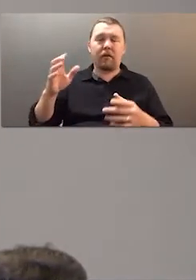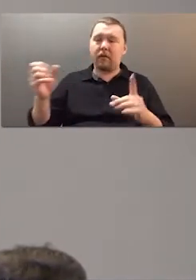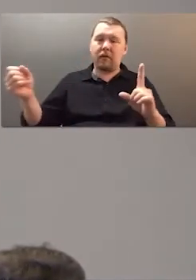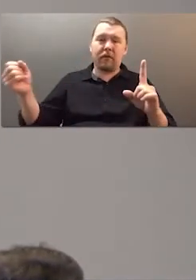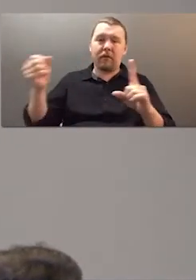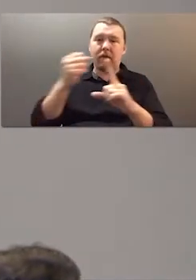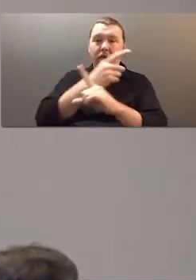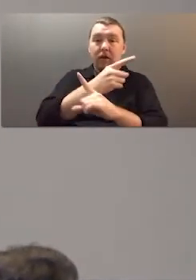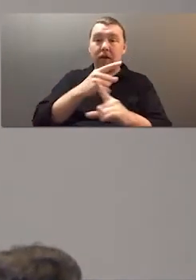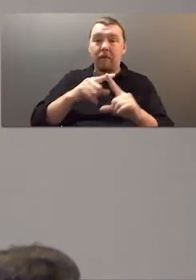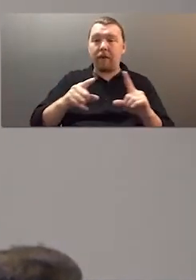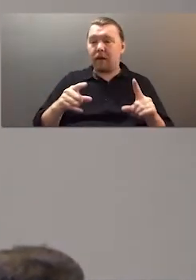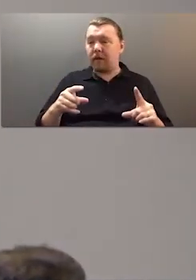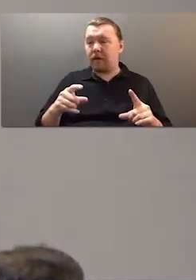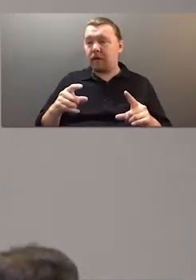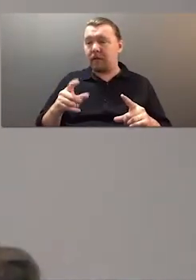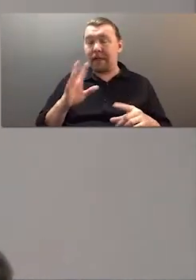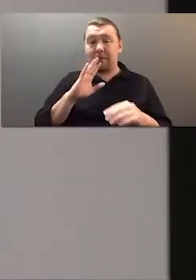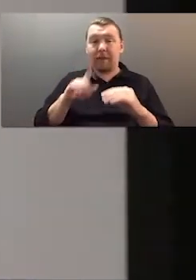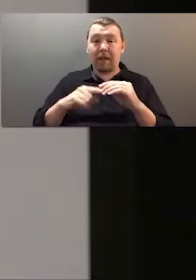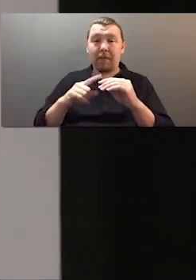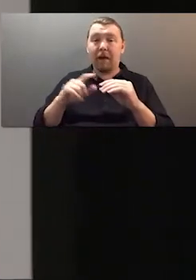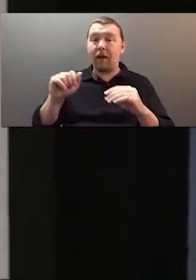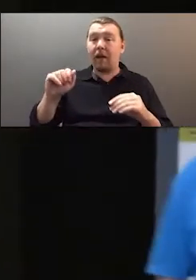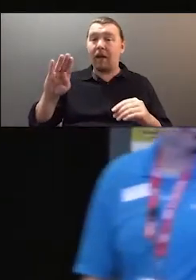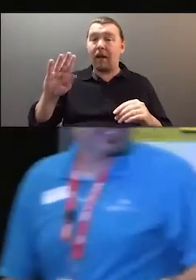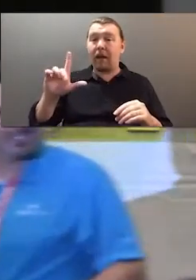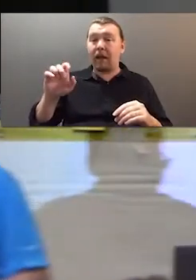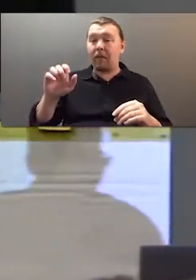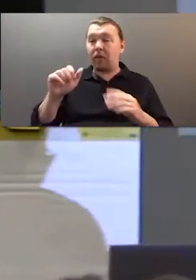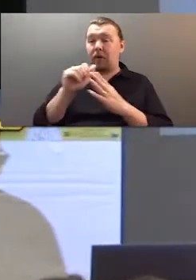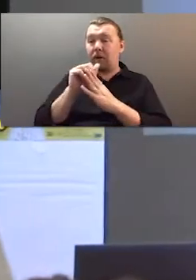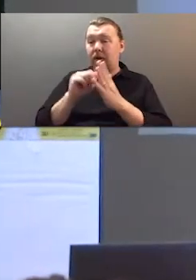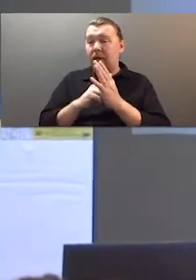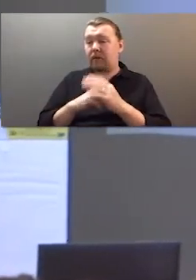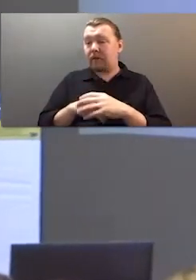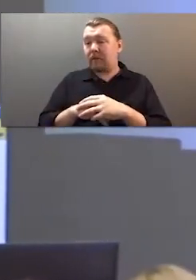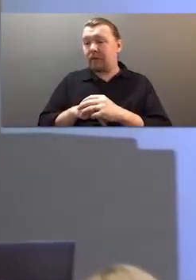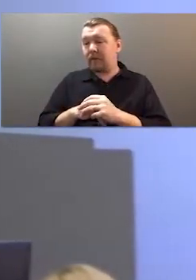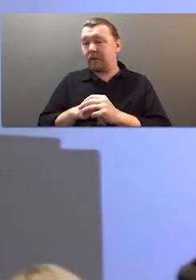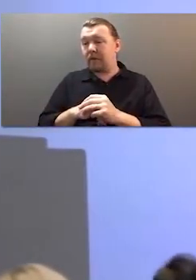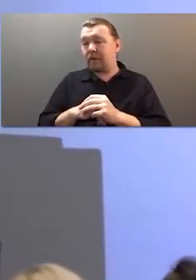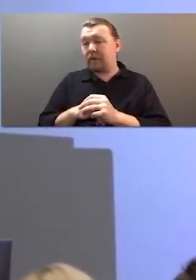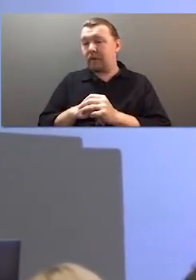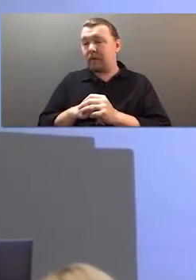It's impromptu speaking on ABLE accounts here. I just,